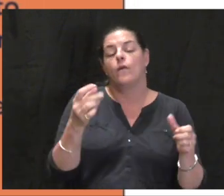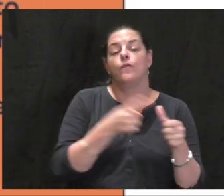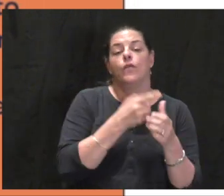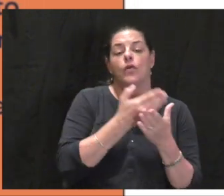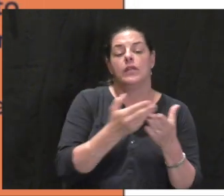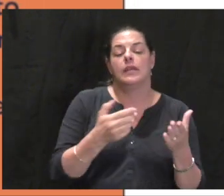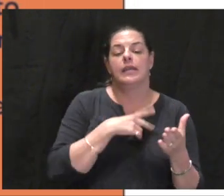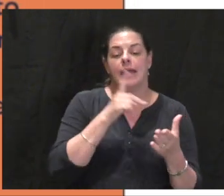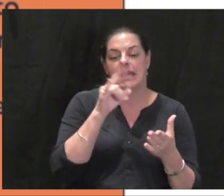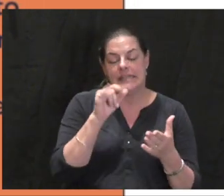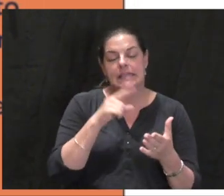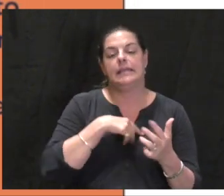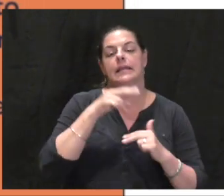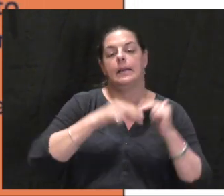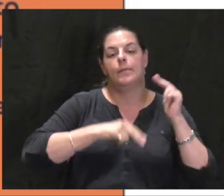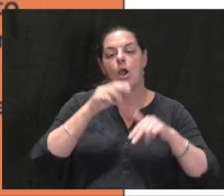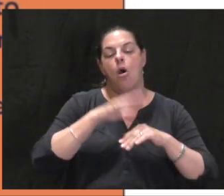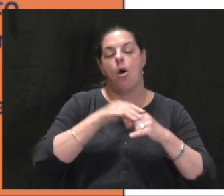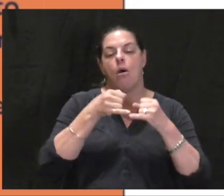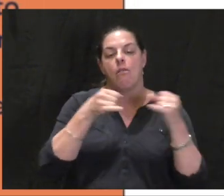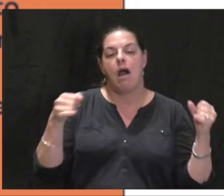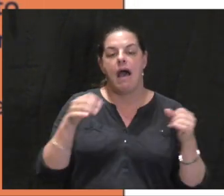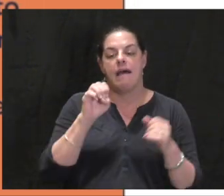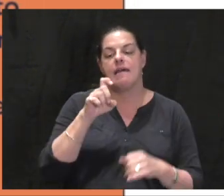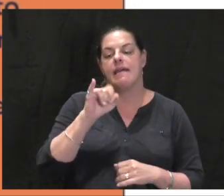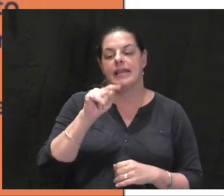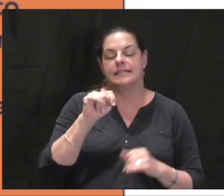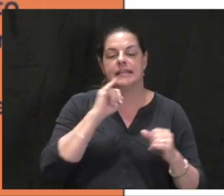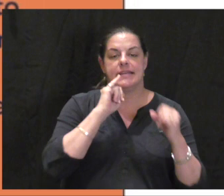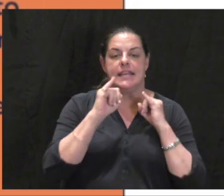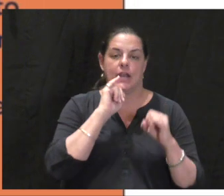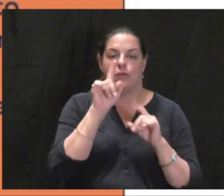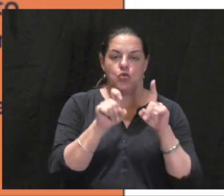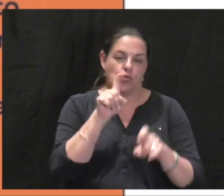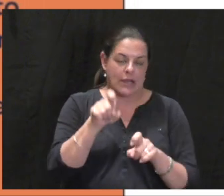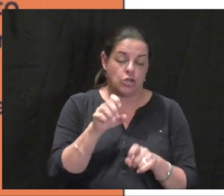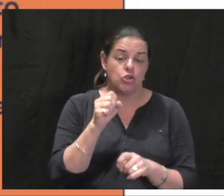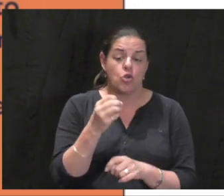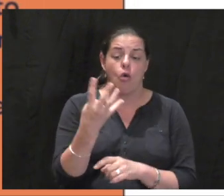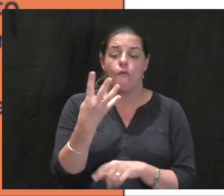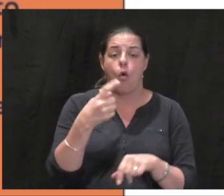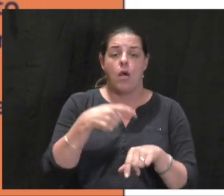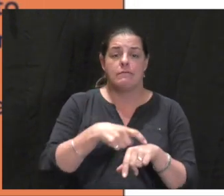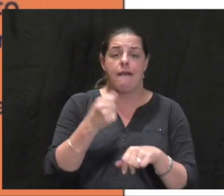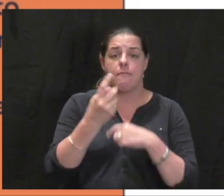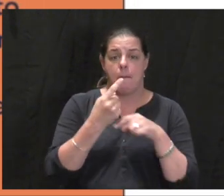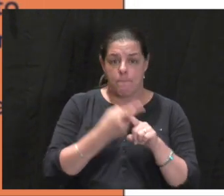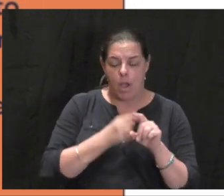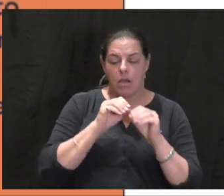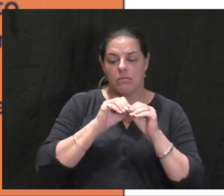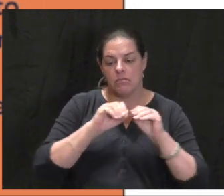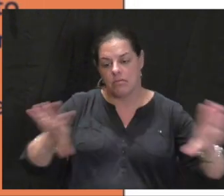decided voluntarily to leave our district, and we just ask them some questions. Where were you located? How long were you